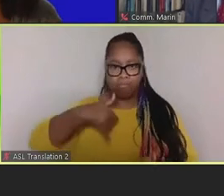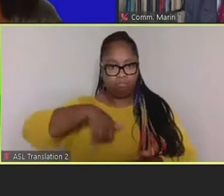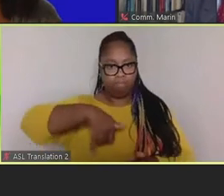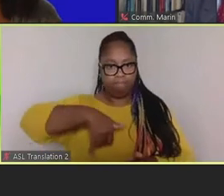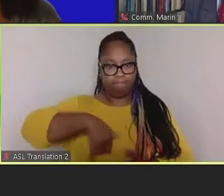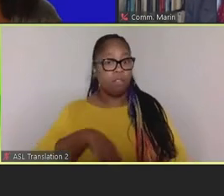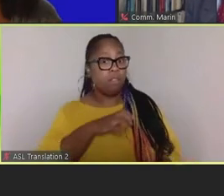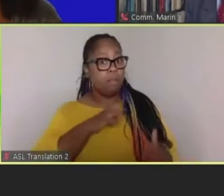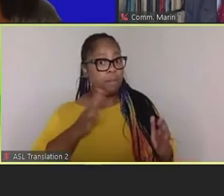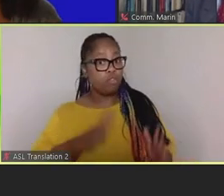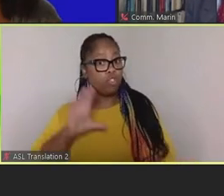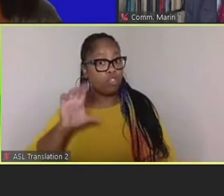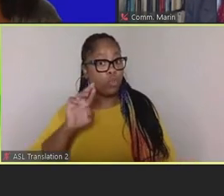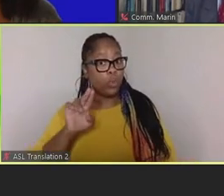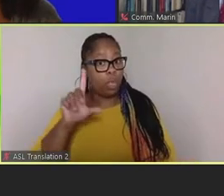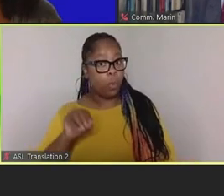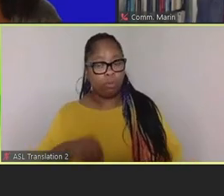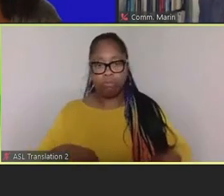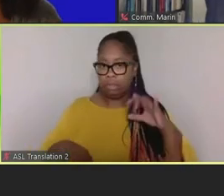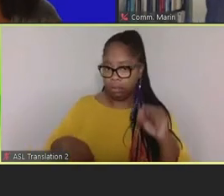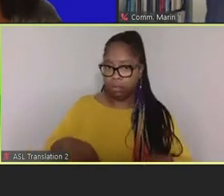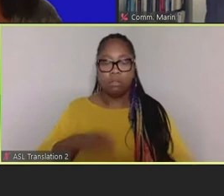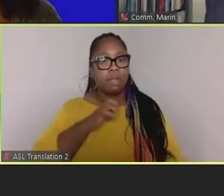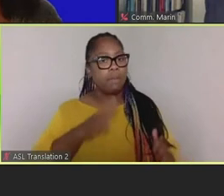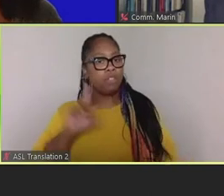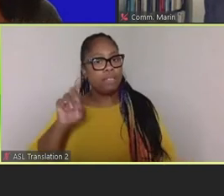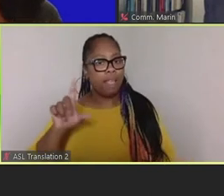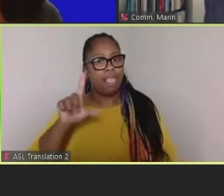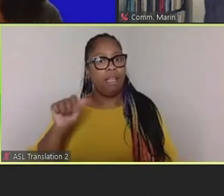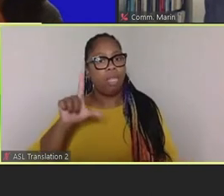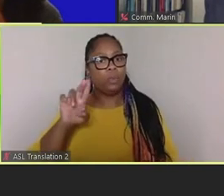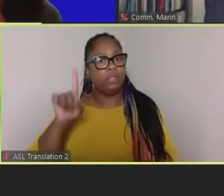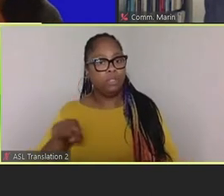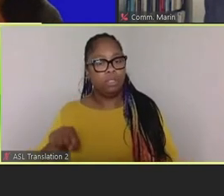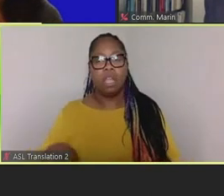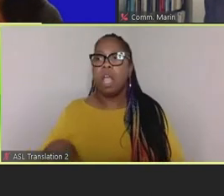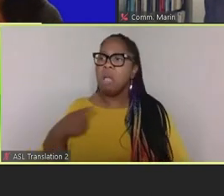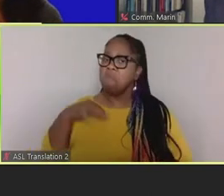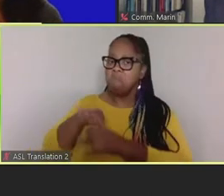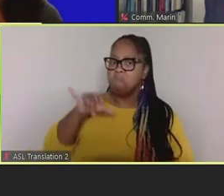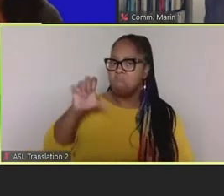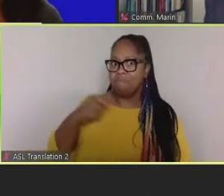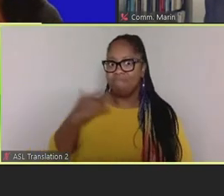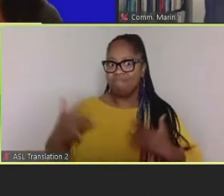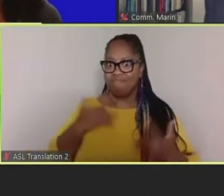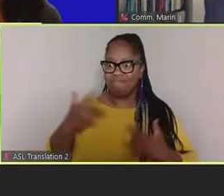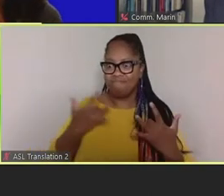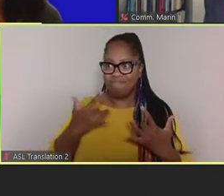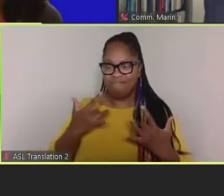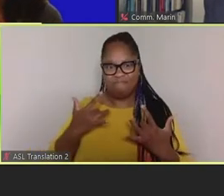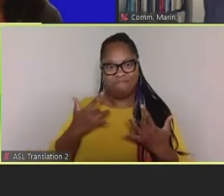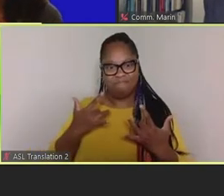Commissioner Cerullo. Yes. Commissioner De La Hoos. I vote yes, and I'm excited that this use is